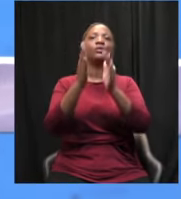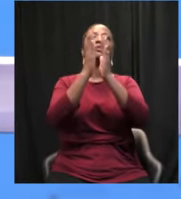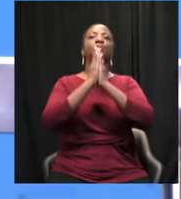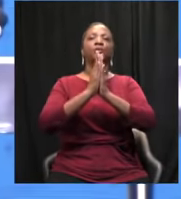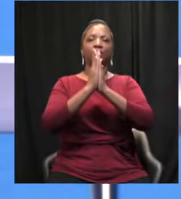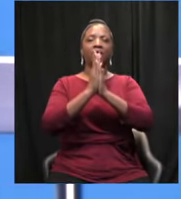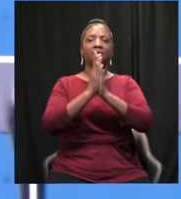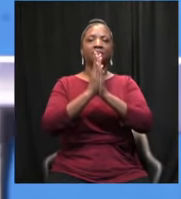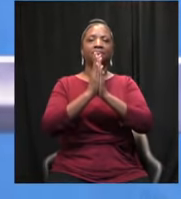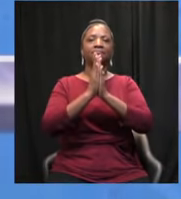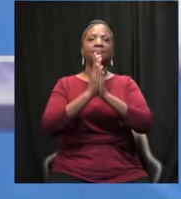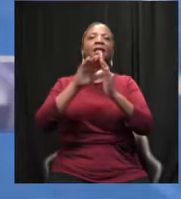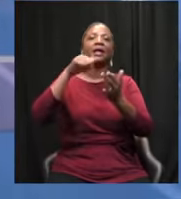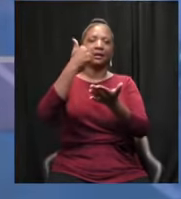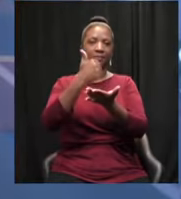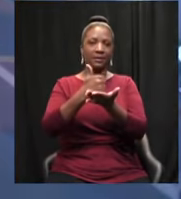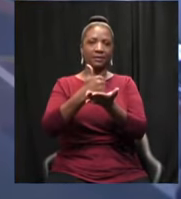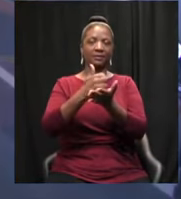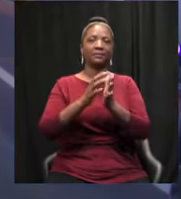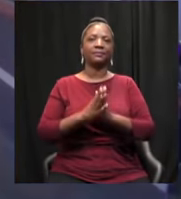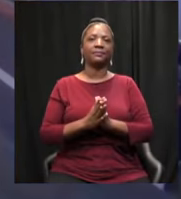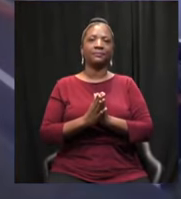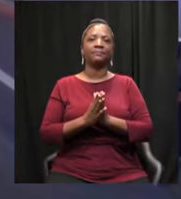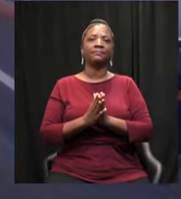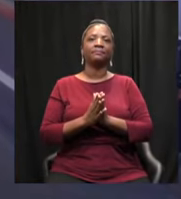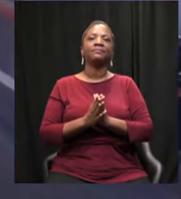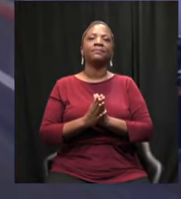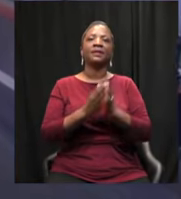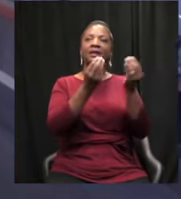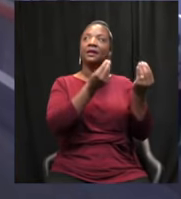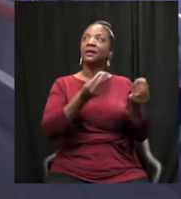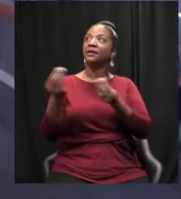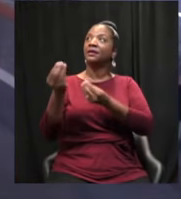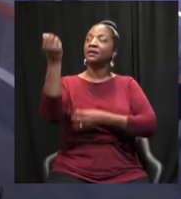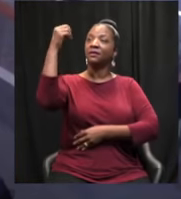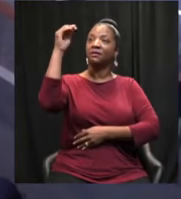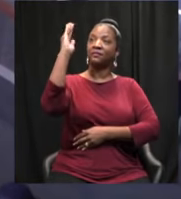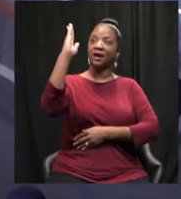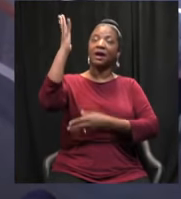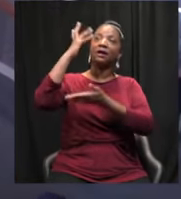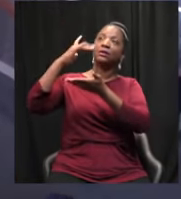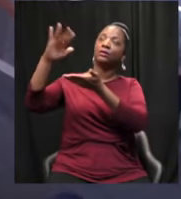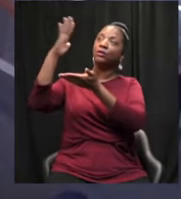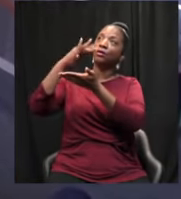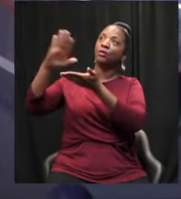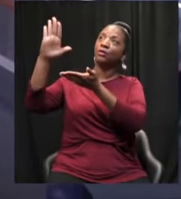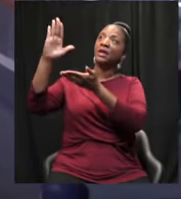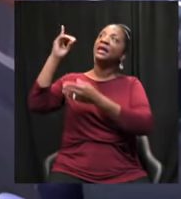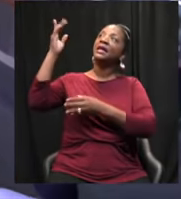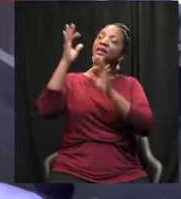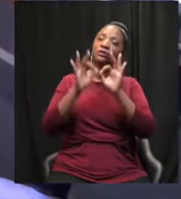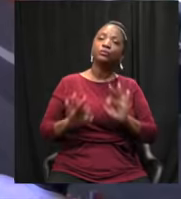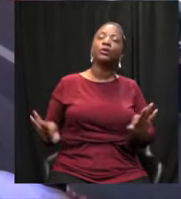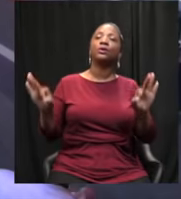of God said, amen. Somebody give God glory together today. He's worthy.